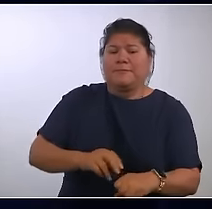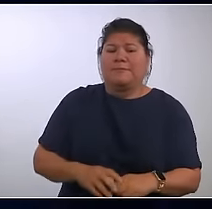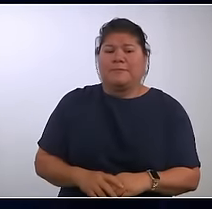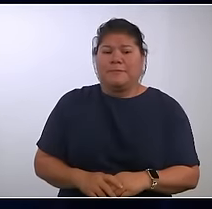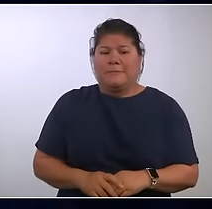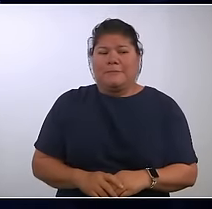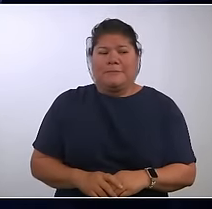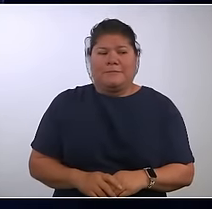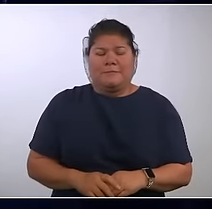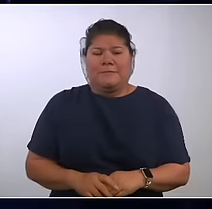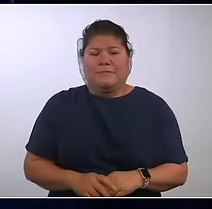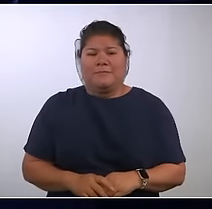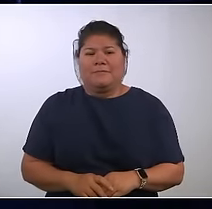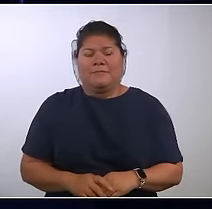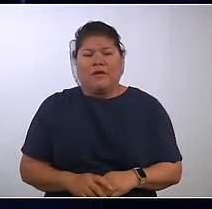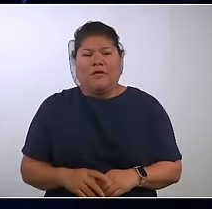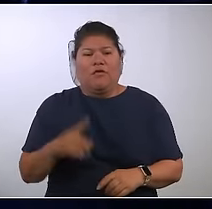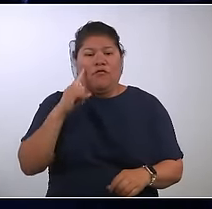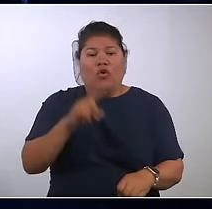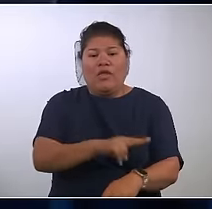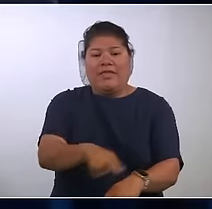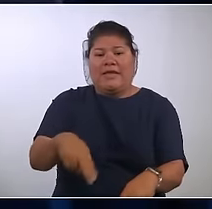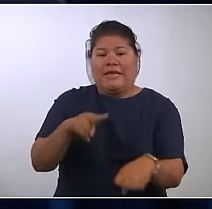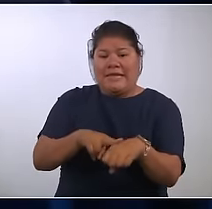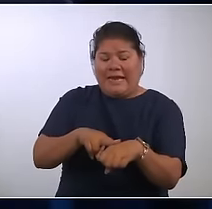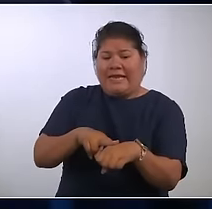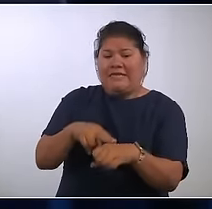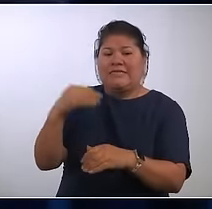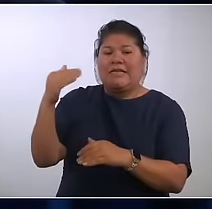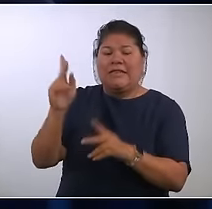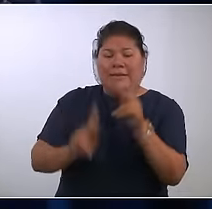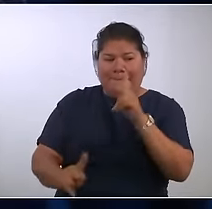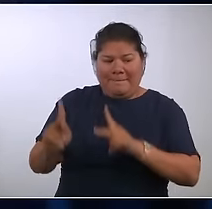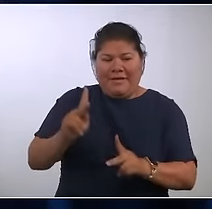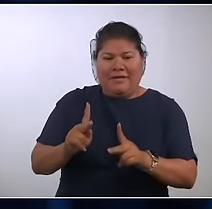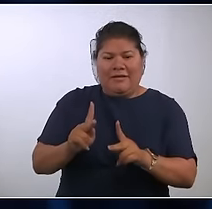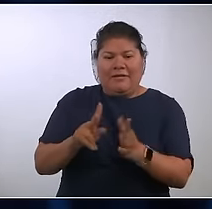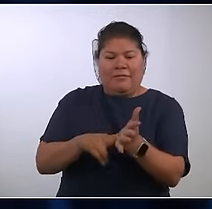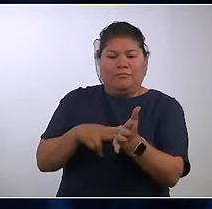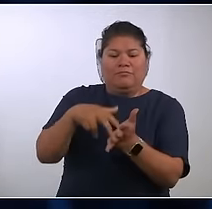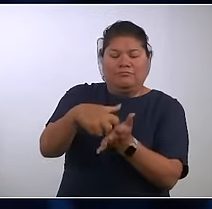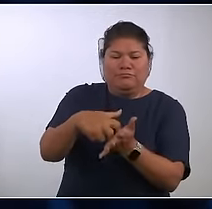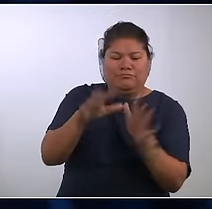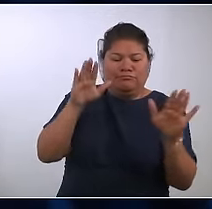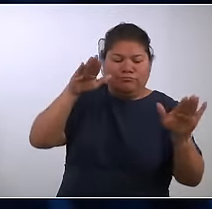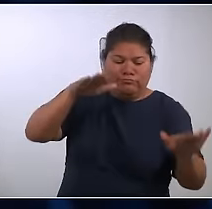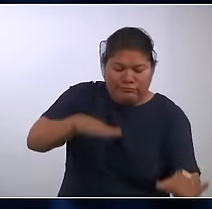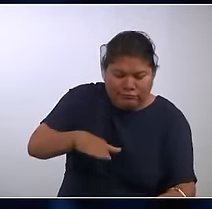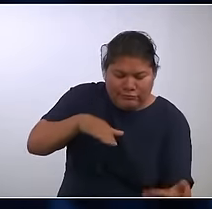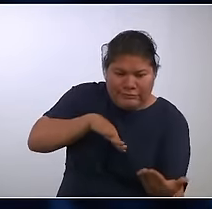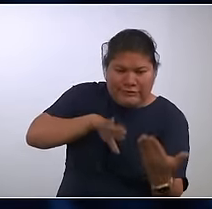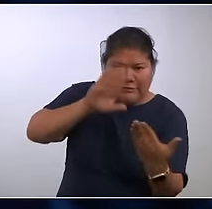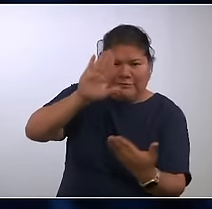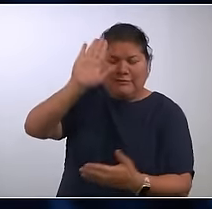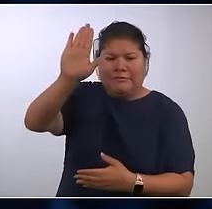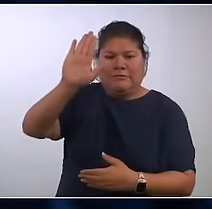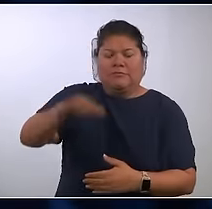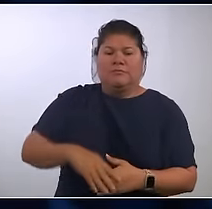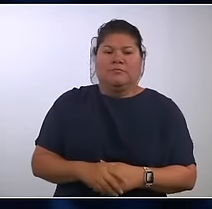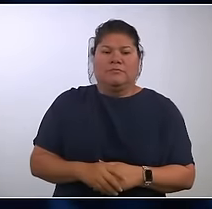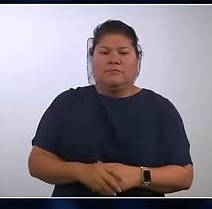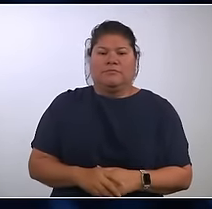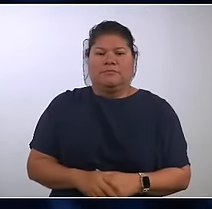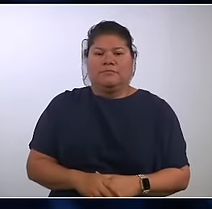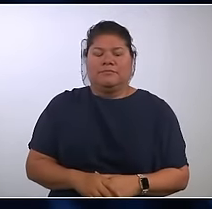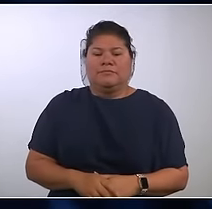amongst the nations. Todo es para que las naciones y las gentes doblen rodillas delante de él. And so the people and nations